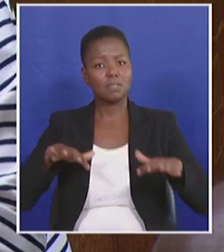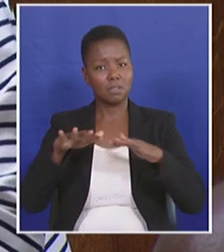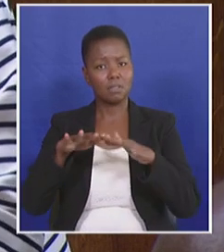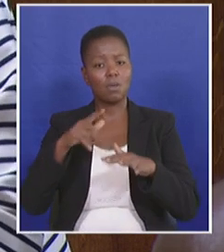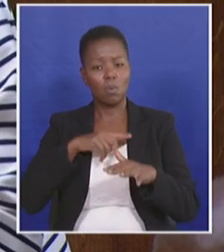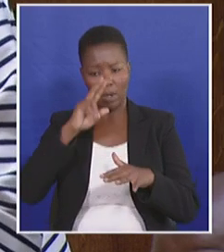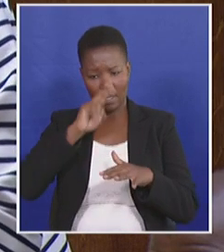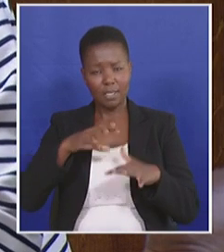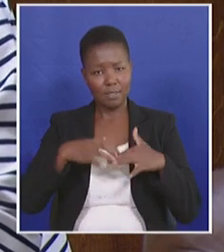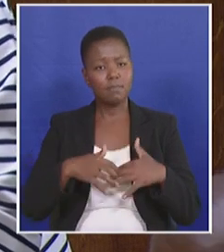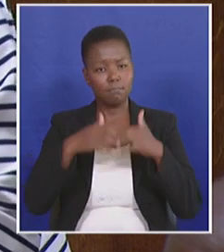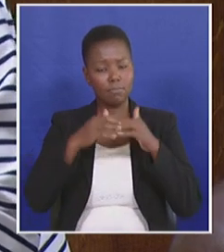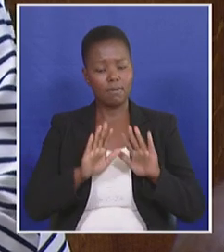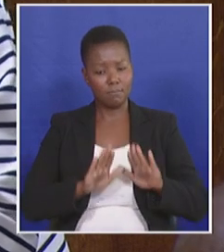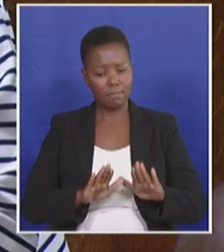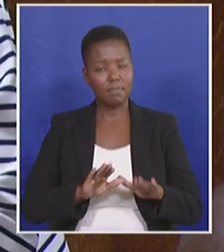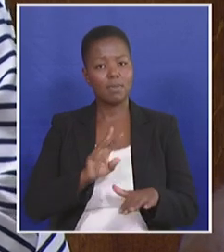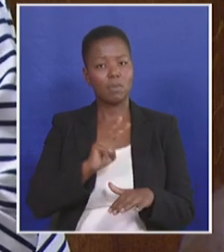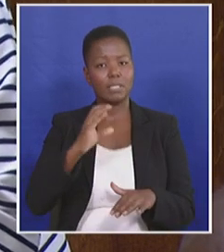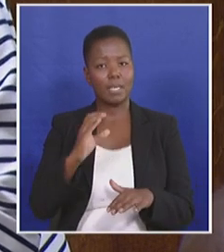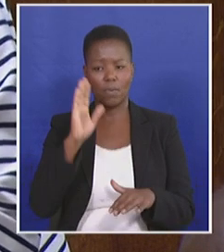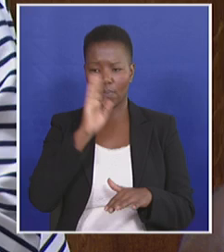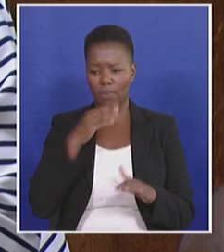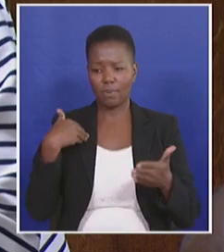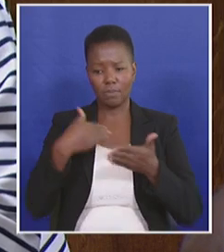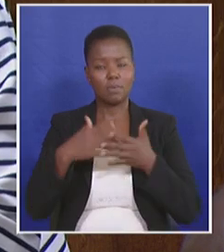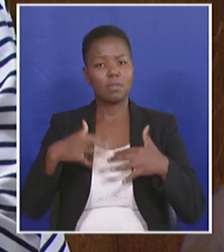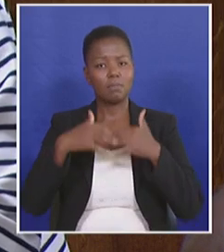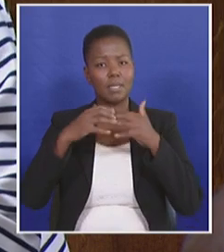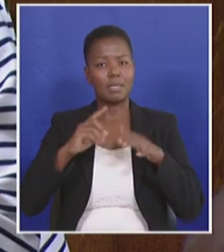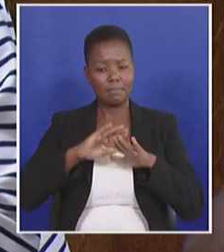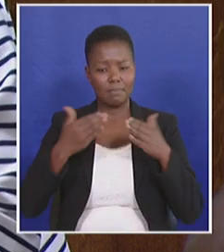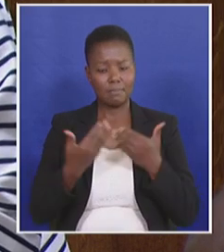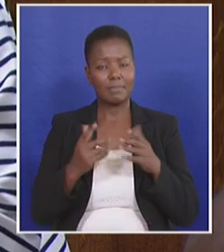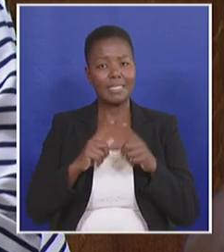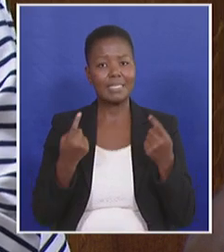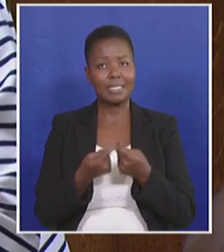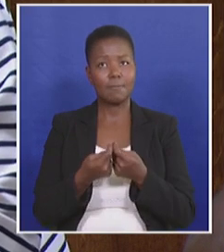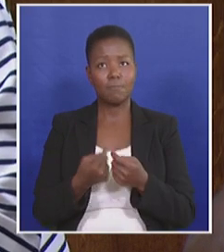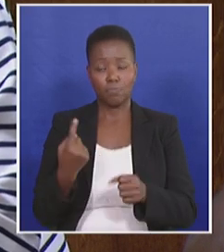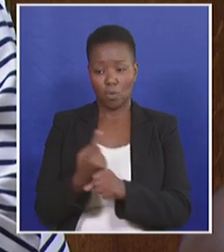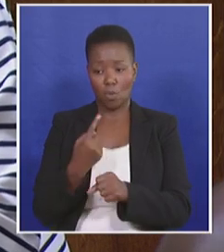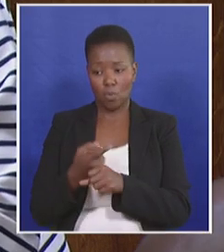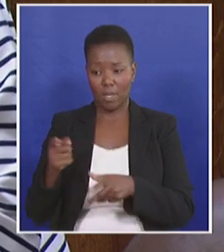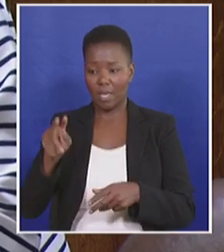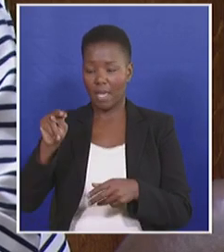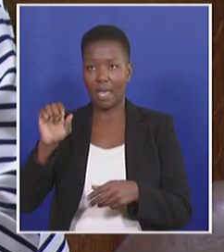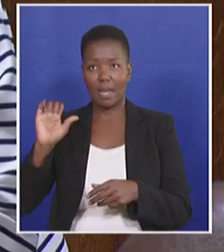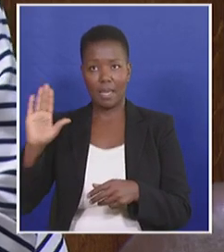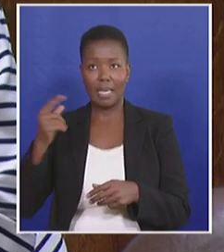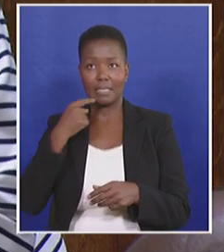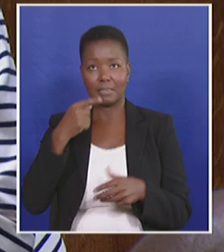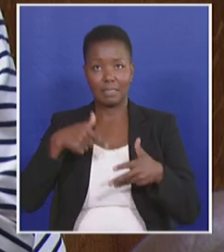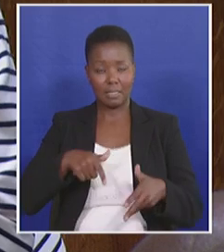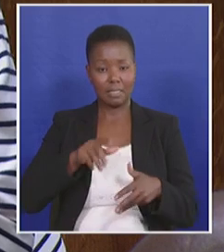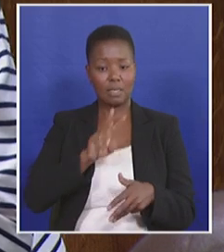to these criteria, but never had a task team. And every time in all the speeches in the NA and wherever, the Western Cape has